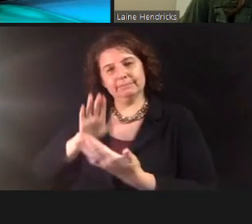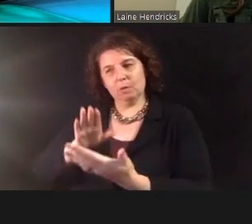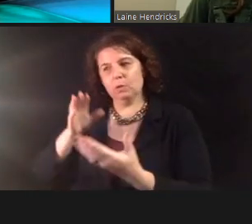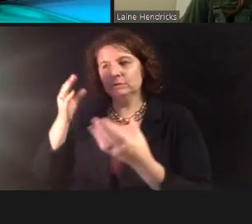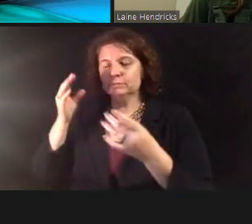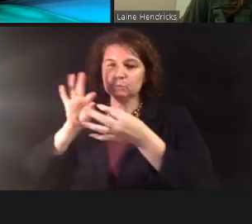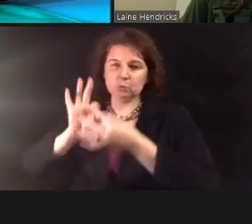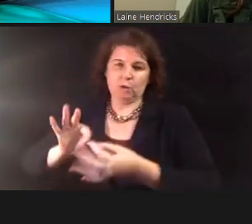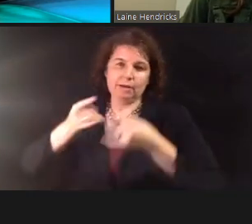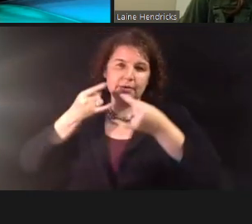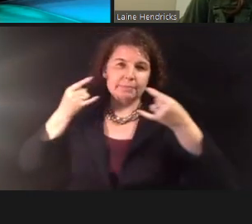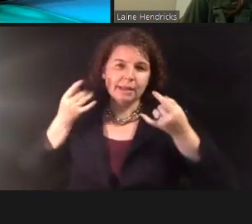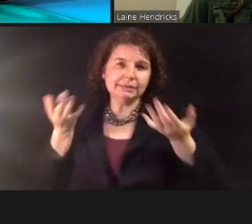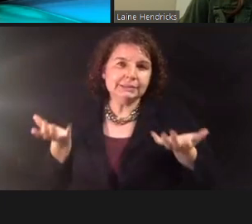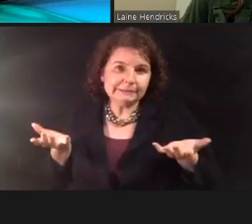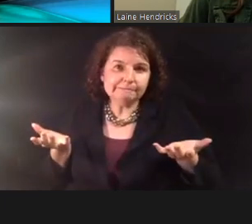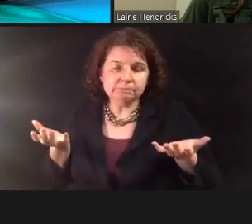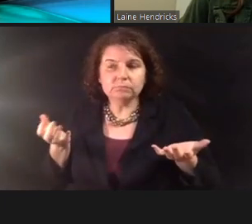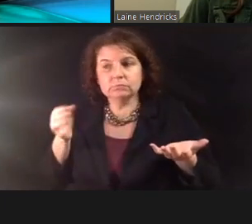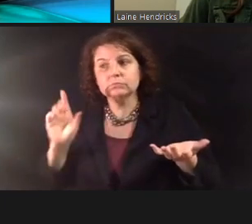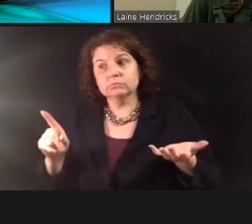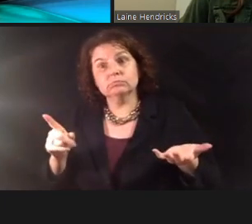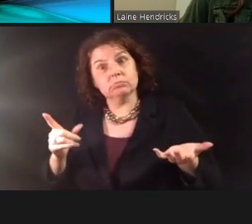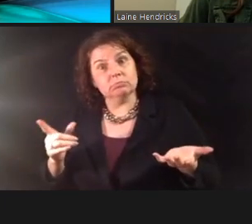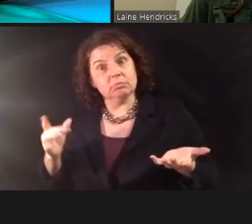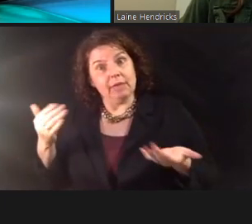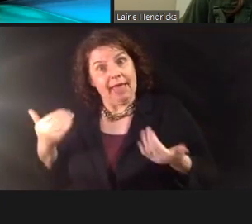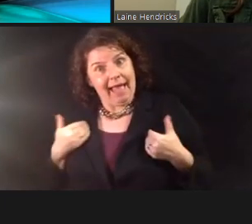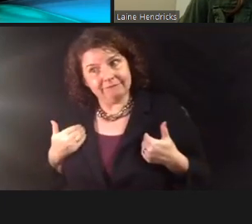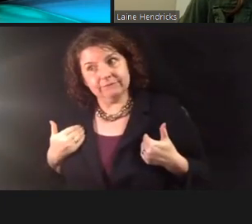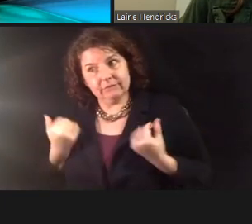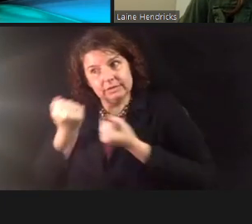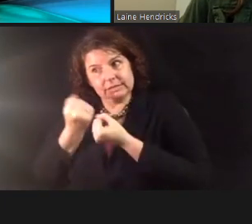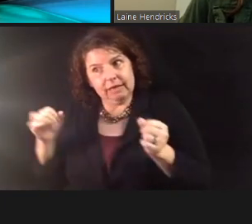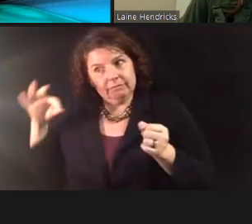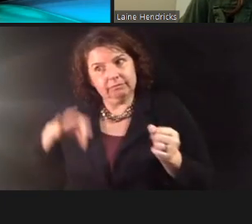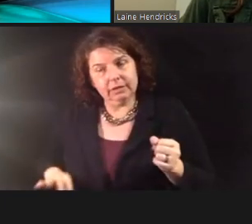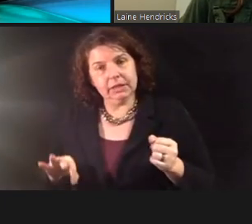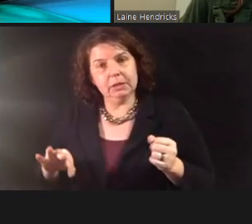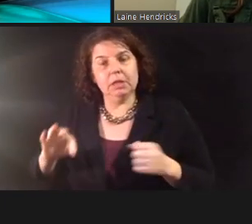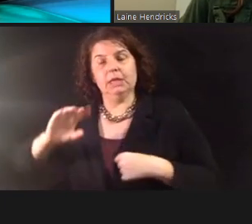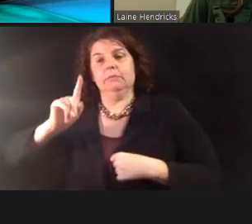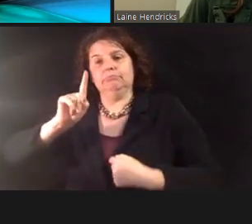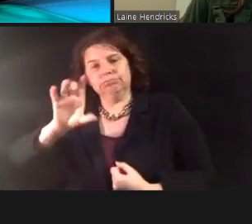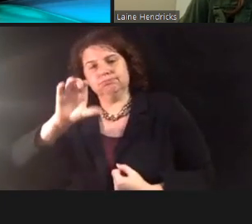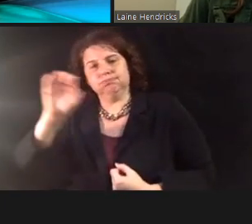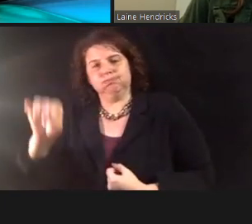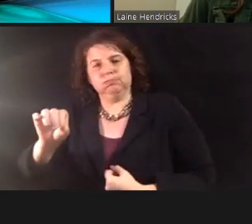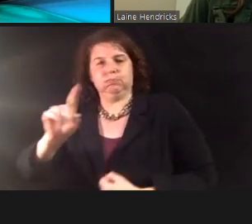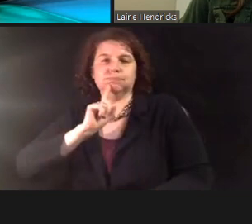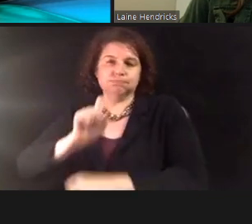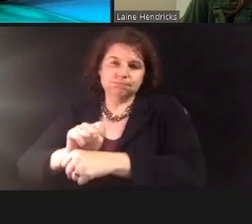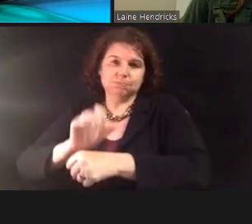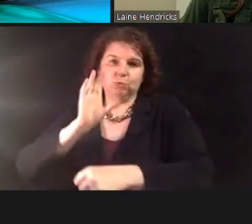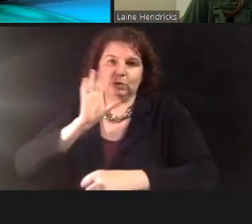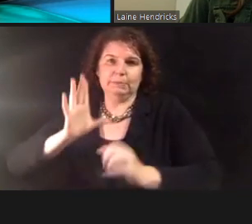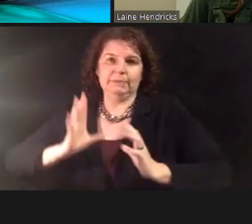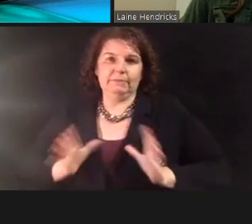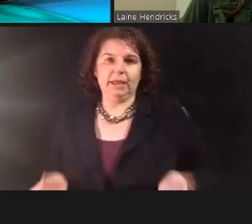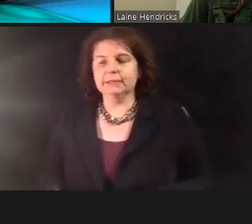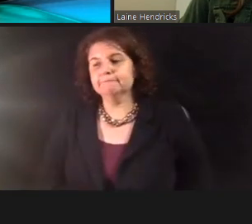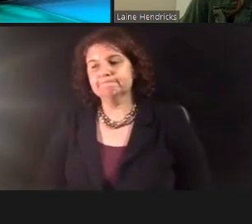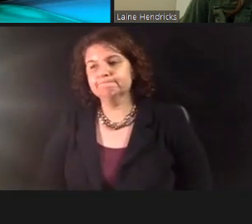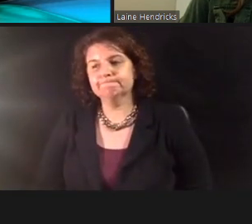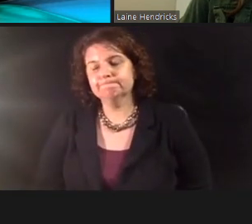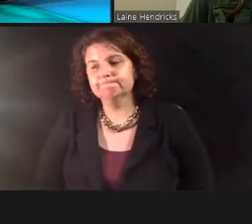the fact is that if we all covered our faces more reliably, there would be still maybe a few